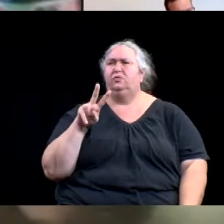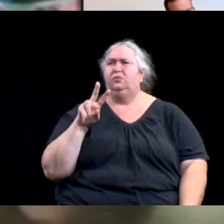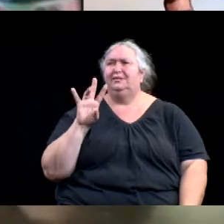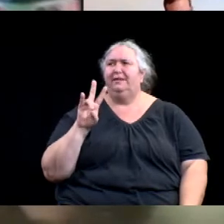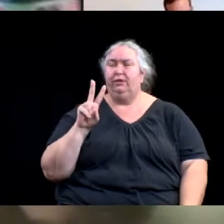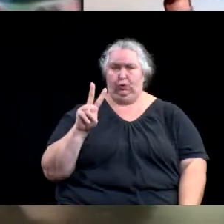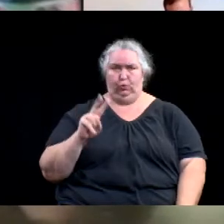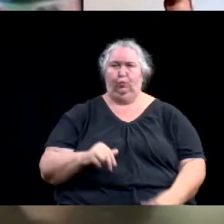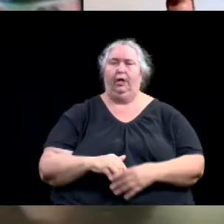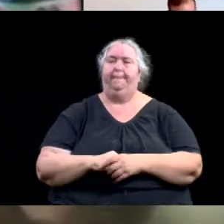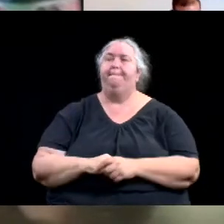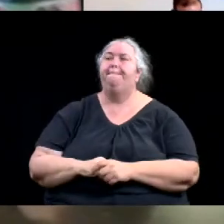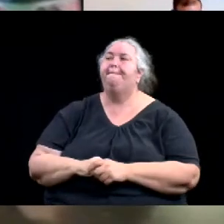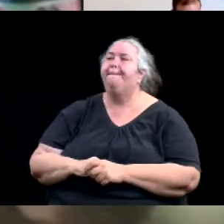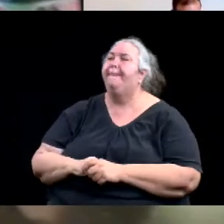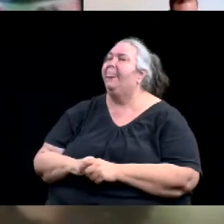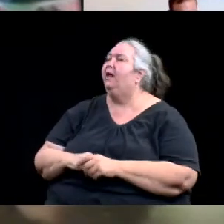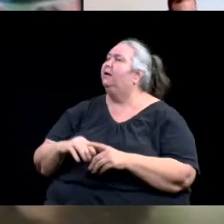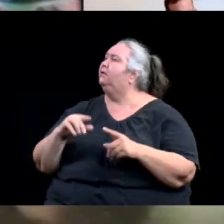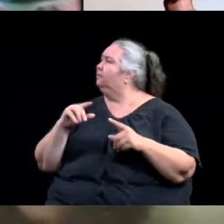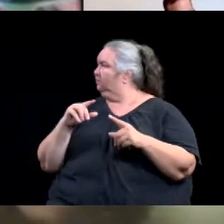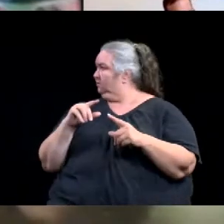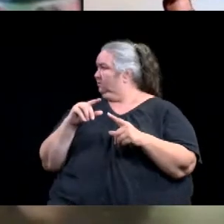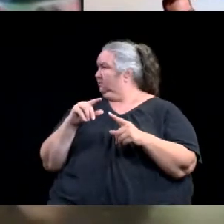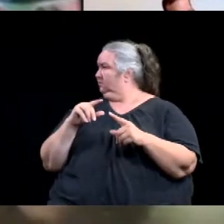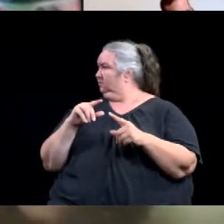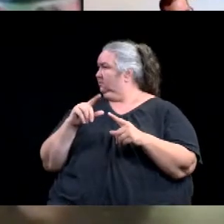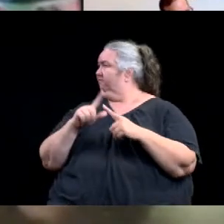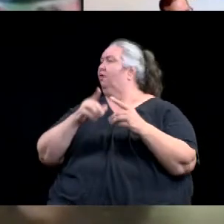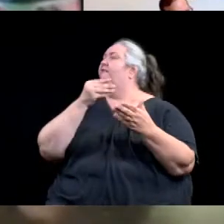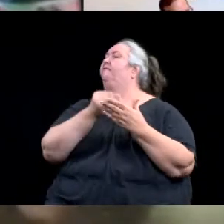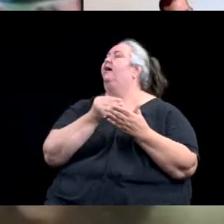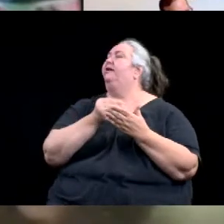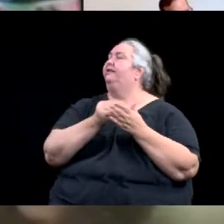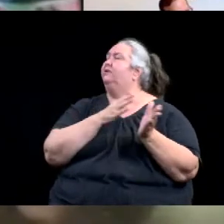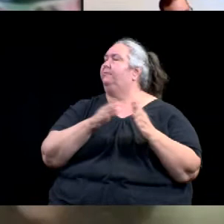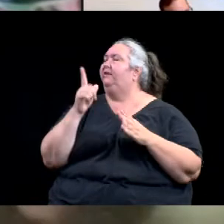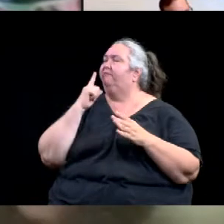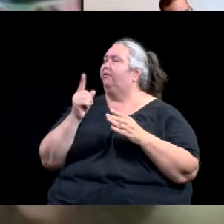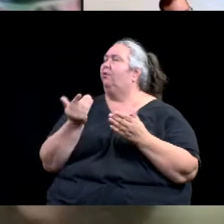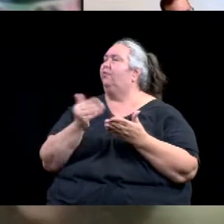financing TIF or TIF zone one to provide TIF funds in an amount not to exceed